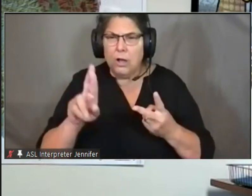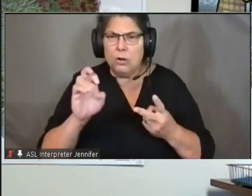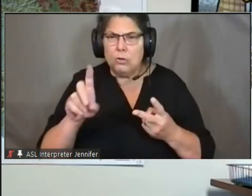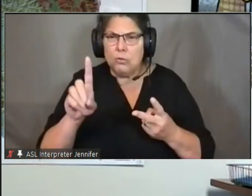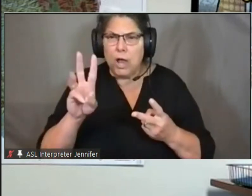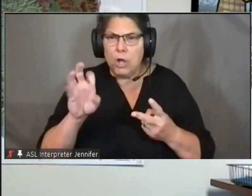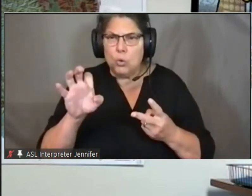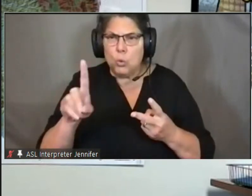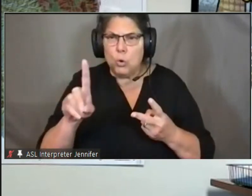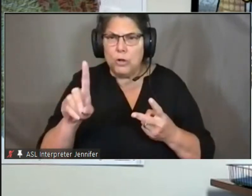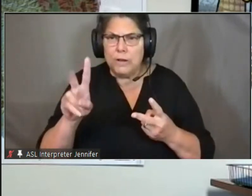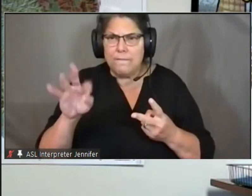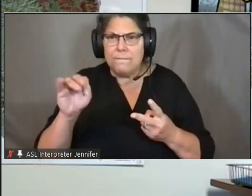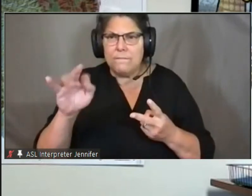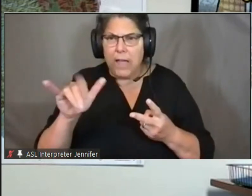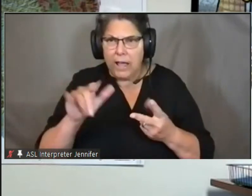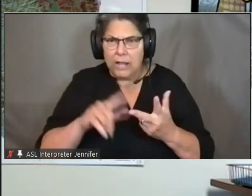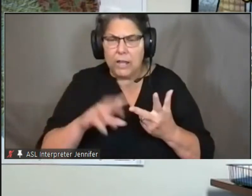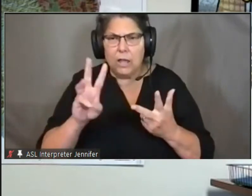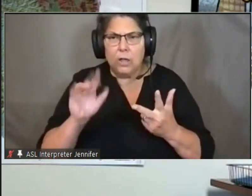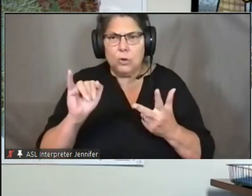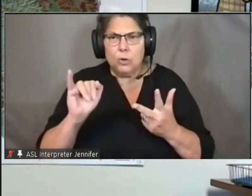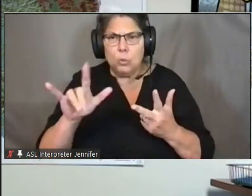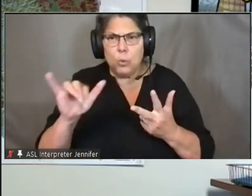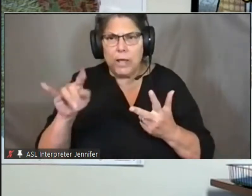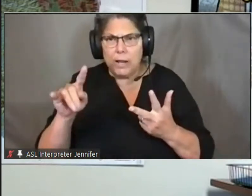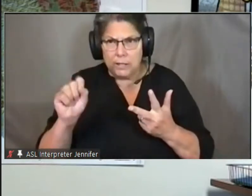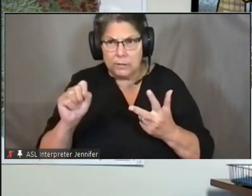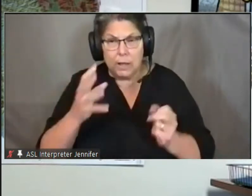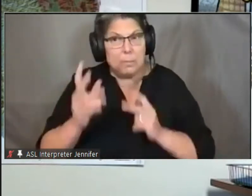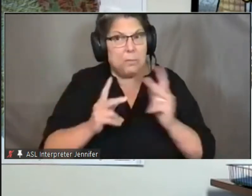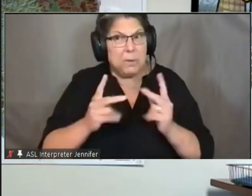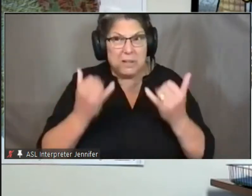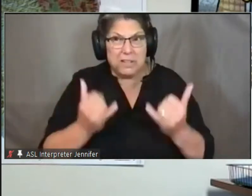Willits. And the test positivity is now